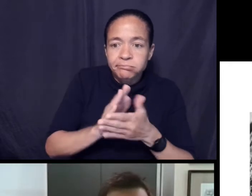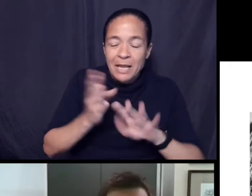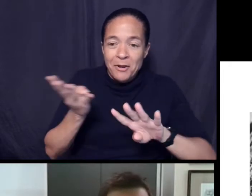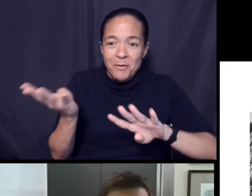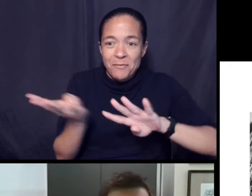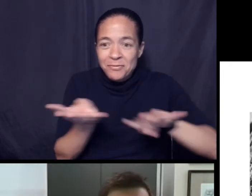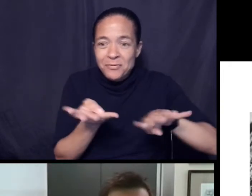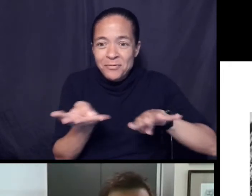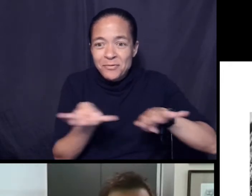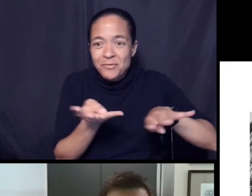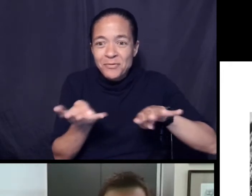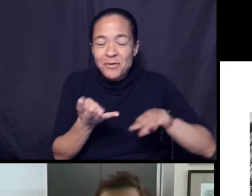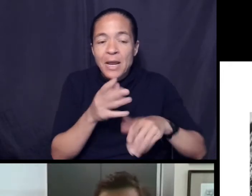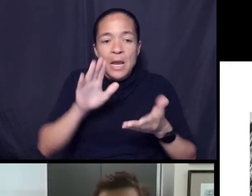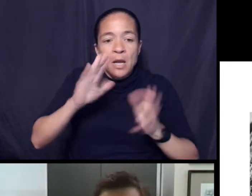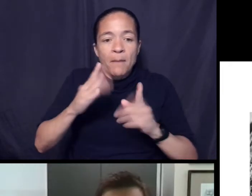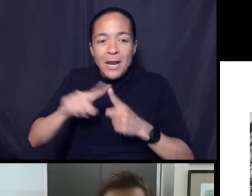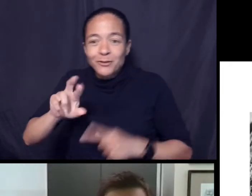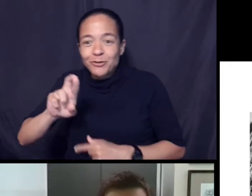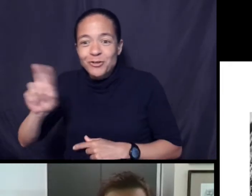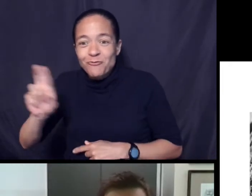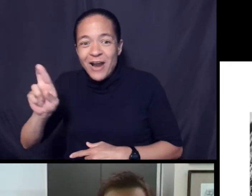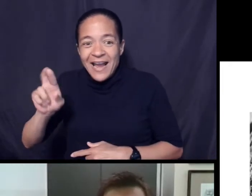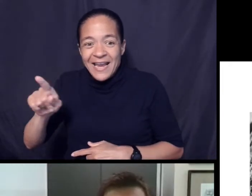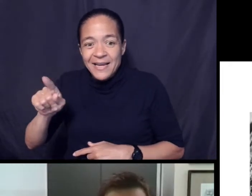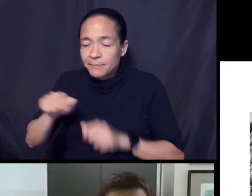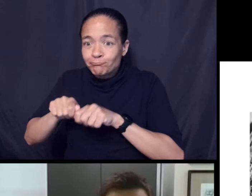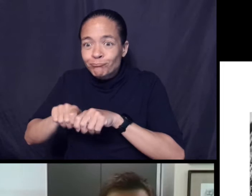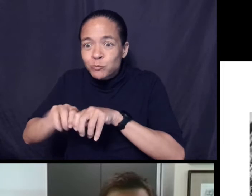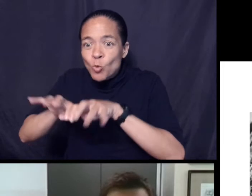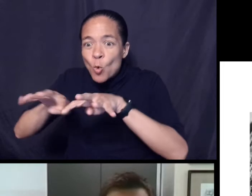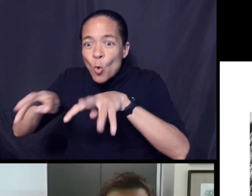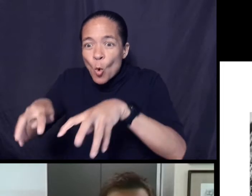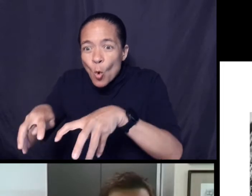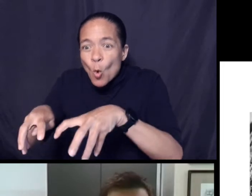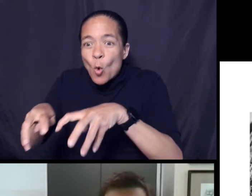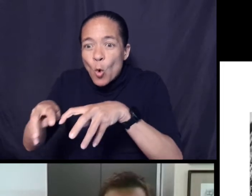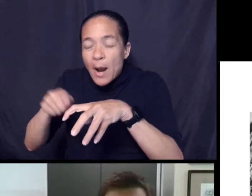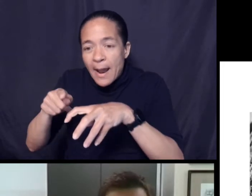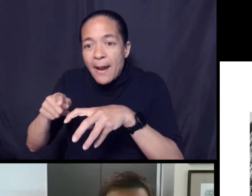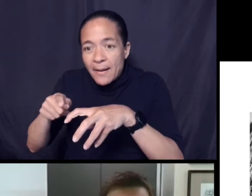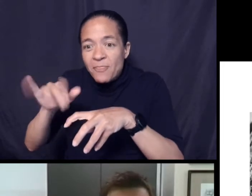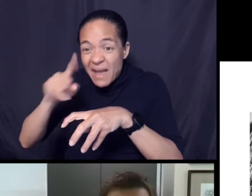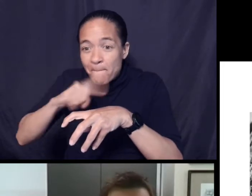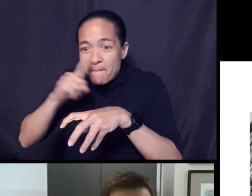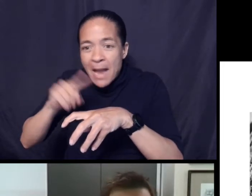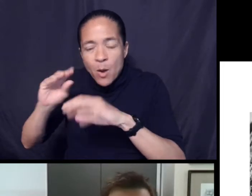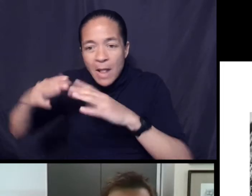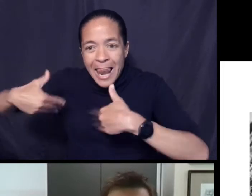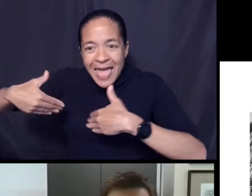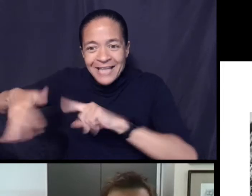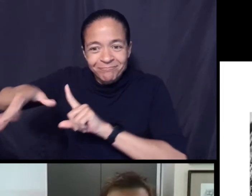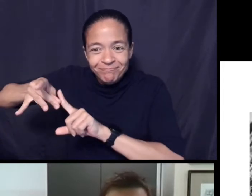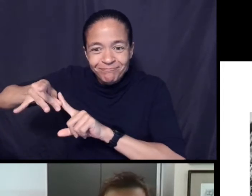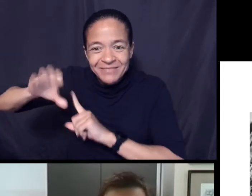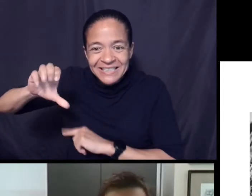that model versus the one on the right, which is a mouse that has not been infected